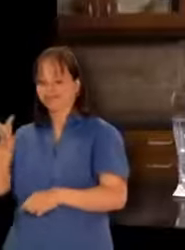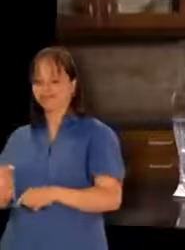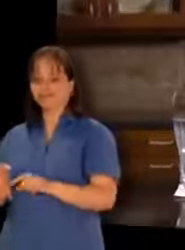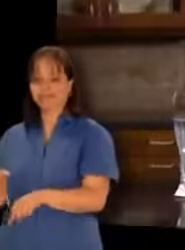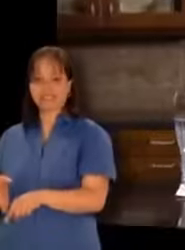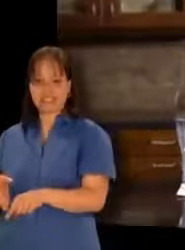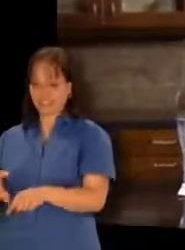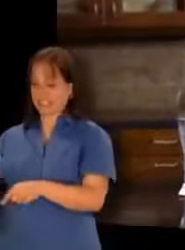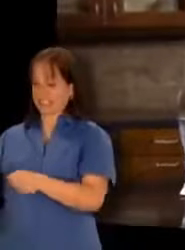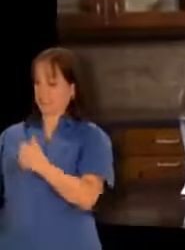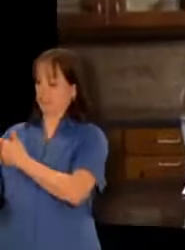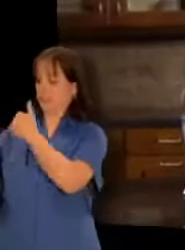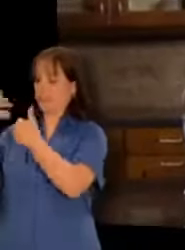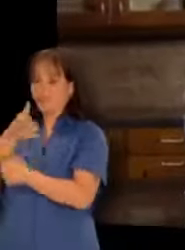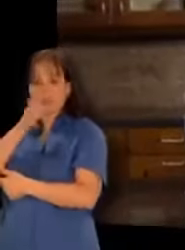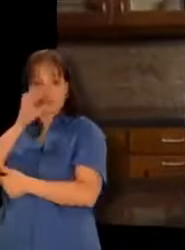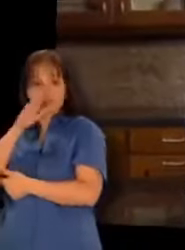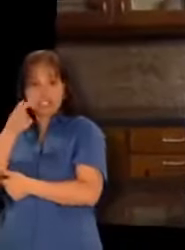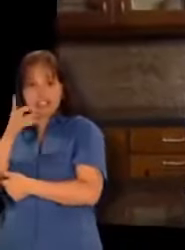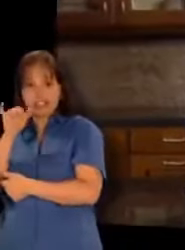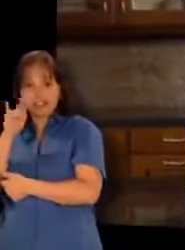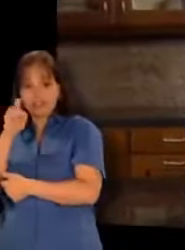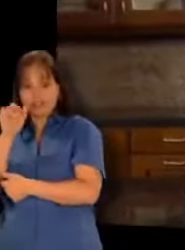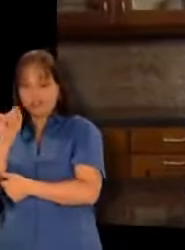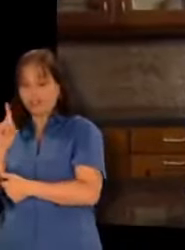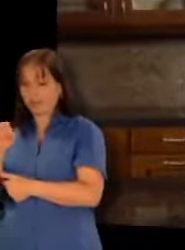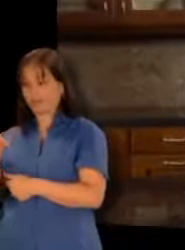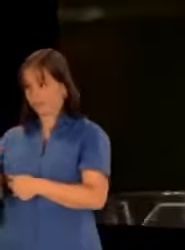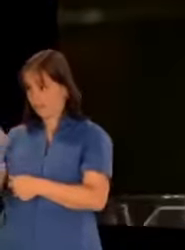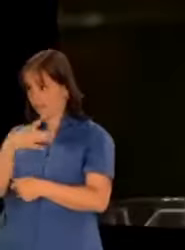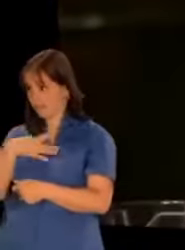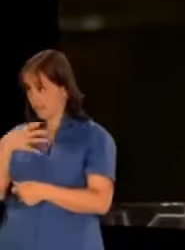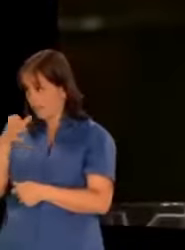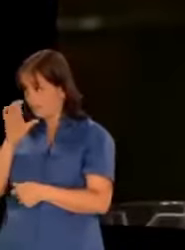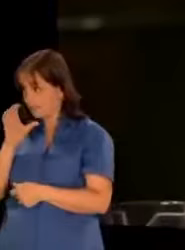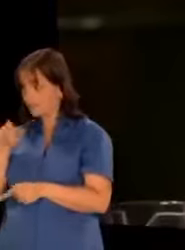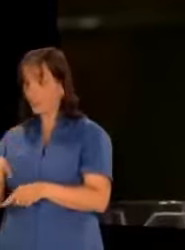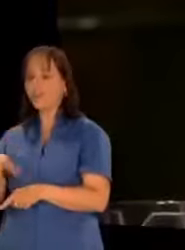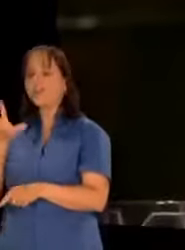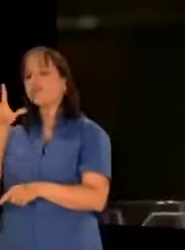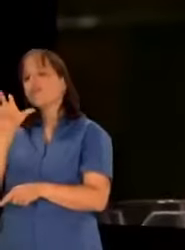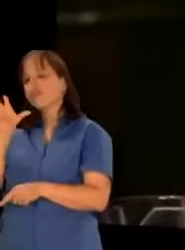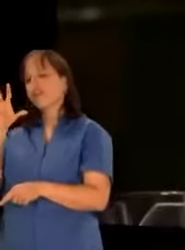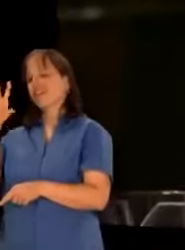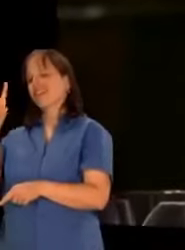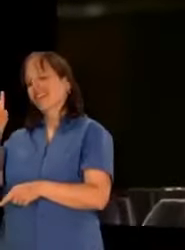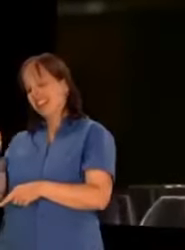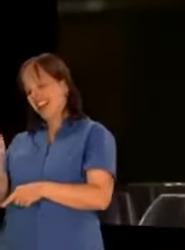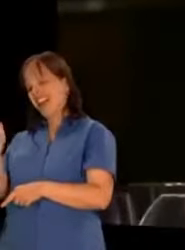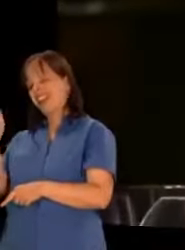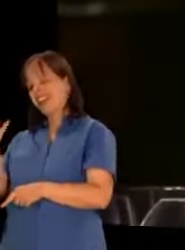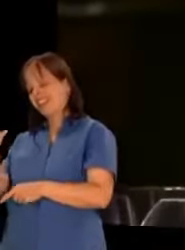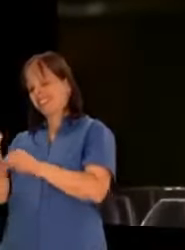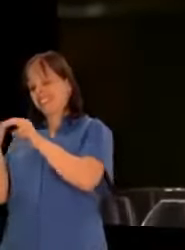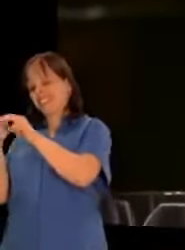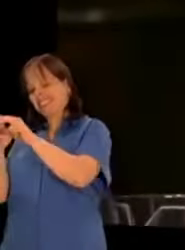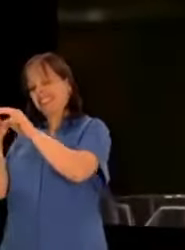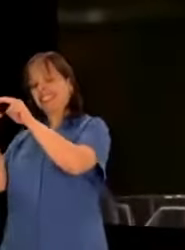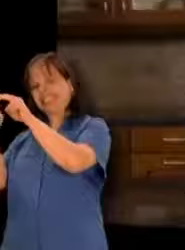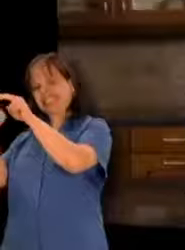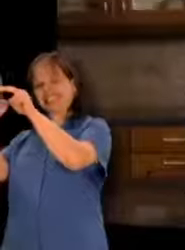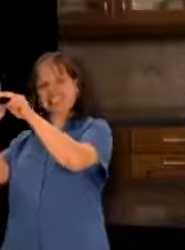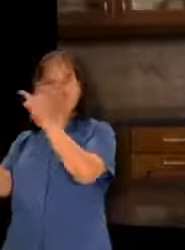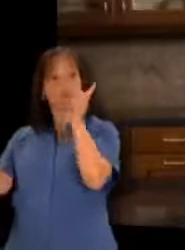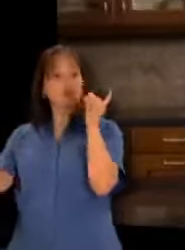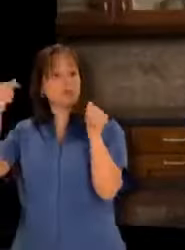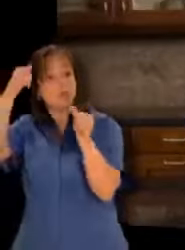How about Gatorade? Any of you drink Gatorade? Look, 393 and climbing. So remember, the